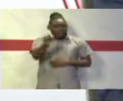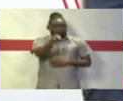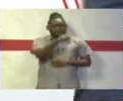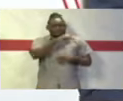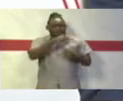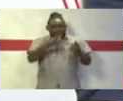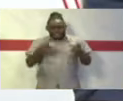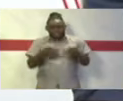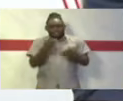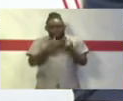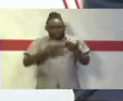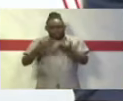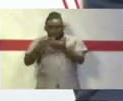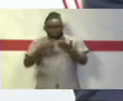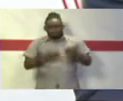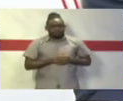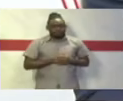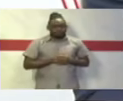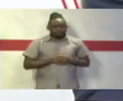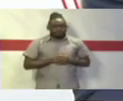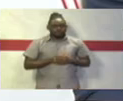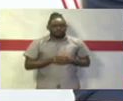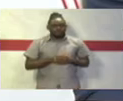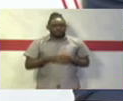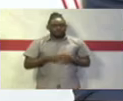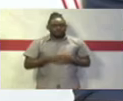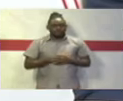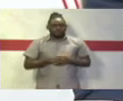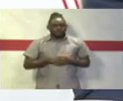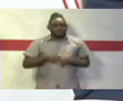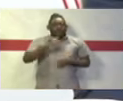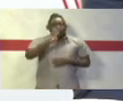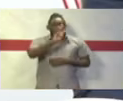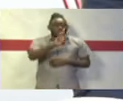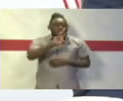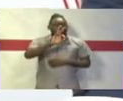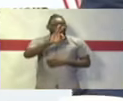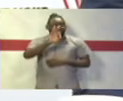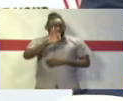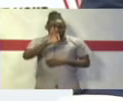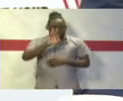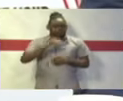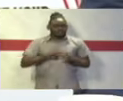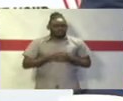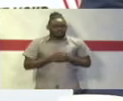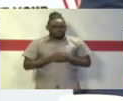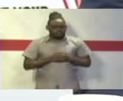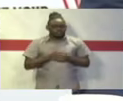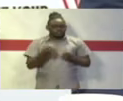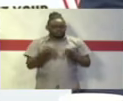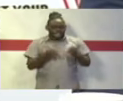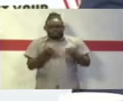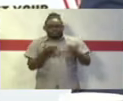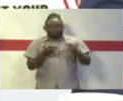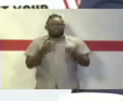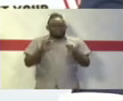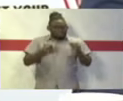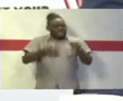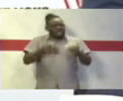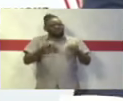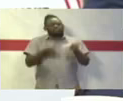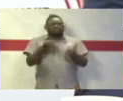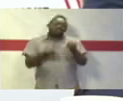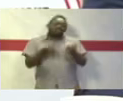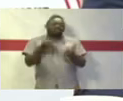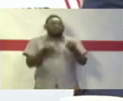the Wallerfield Raceway drive-through, the Larry Gomes